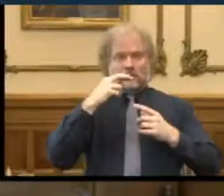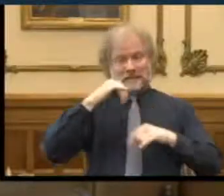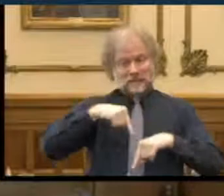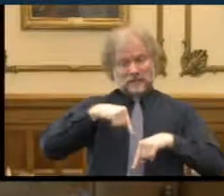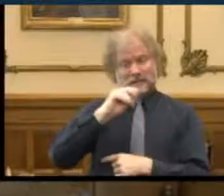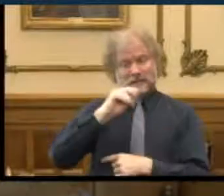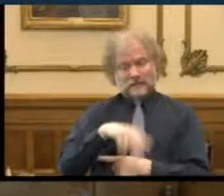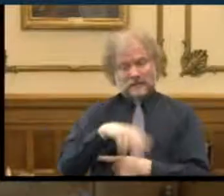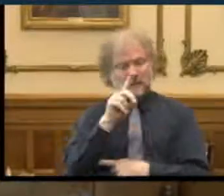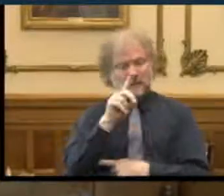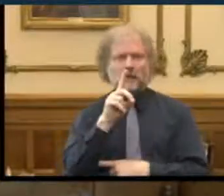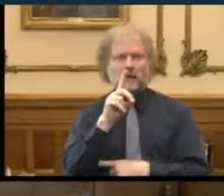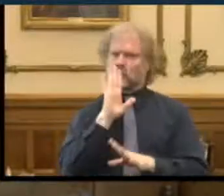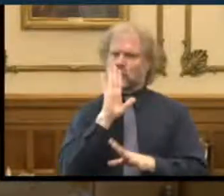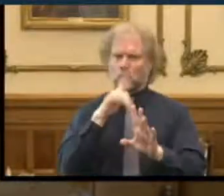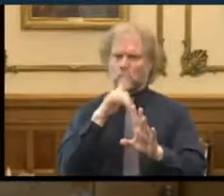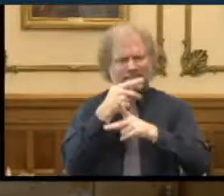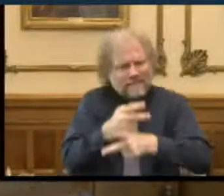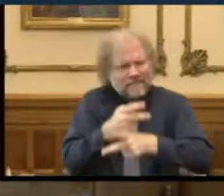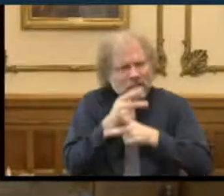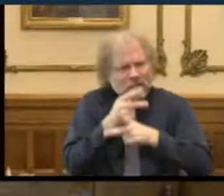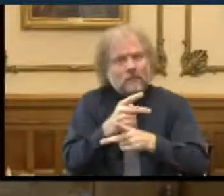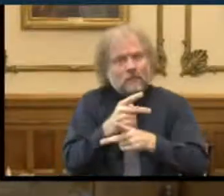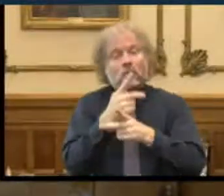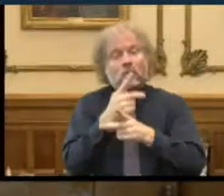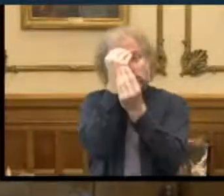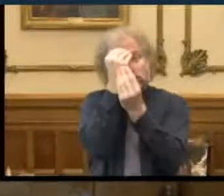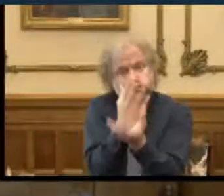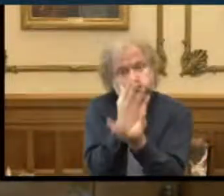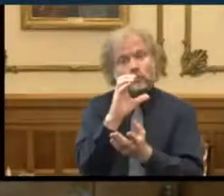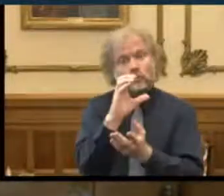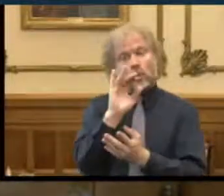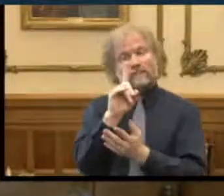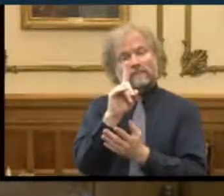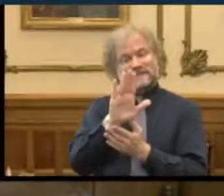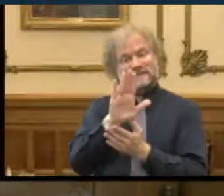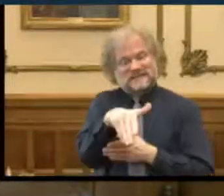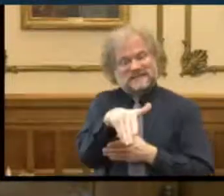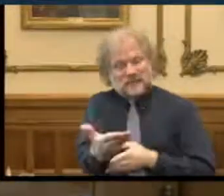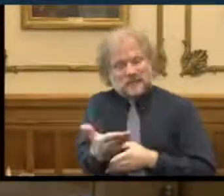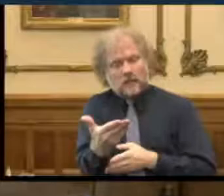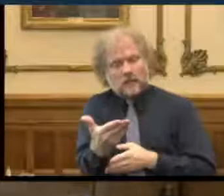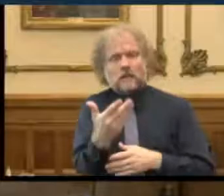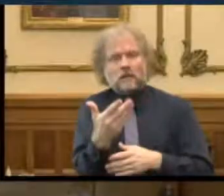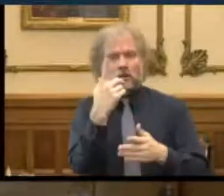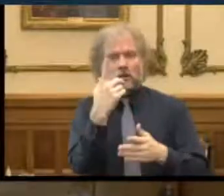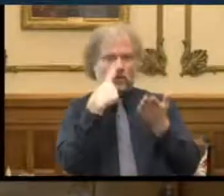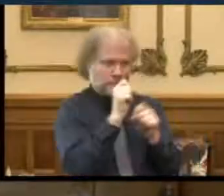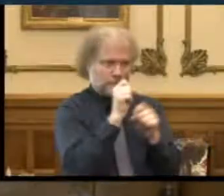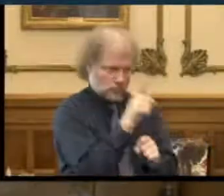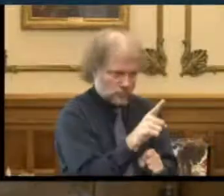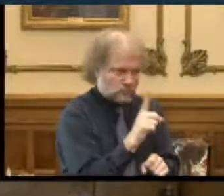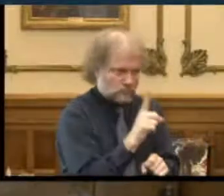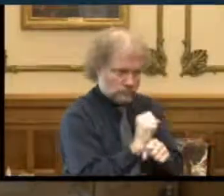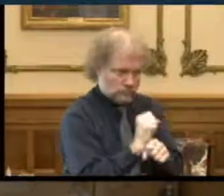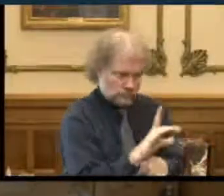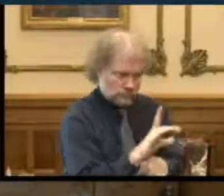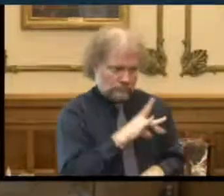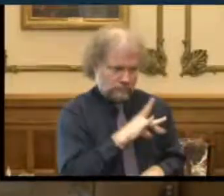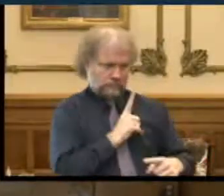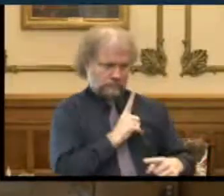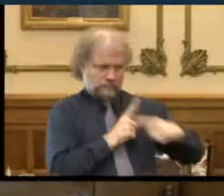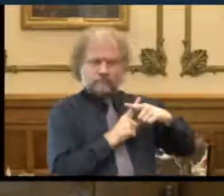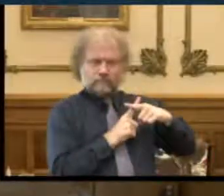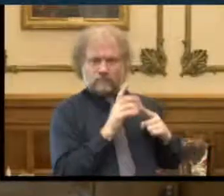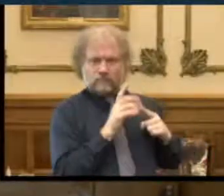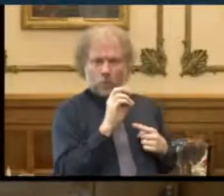Indiana, we're very, very careful. When we get a report of a COVID death, we, number one, confirm that there was an infection with COVID-19